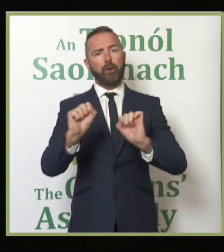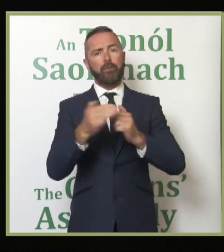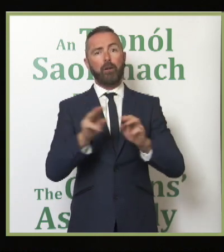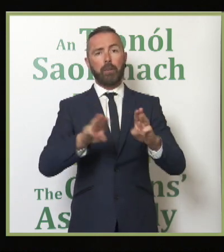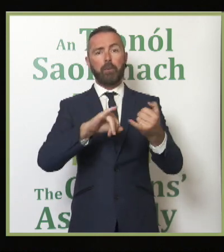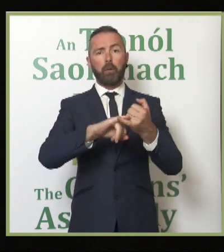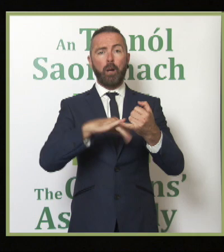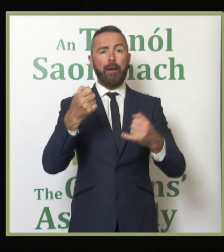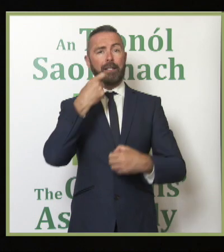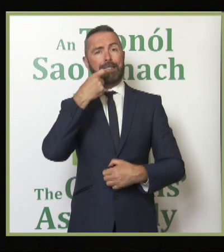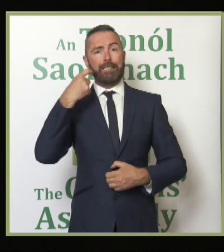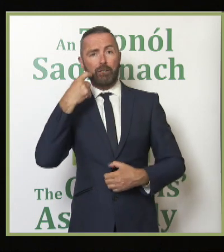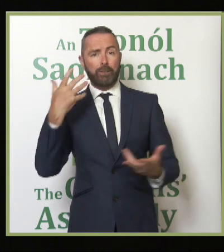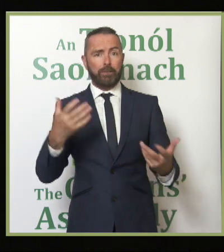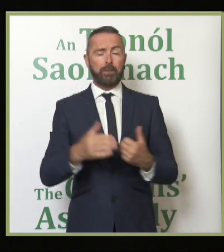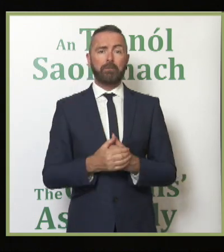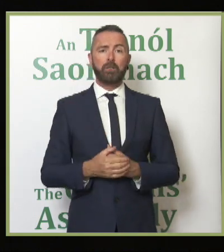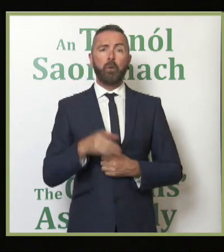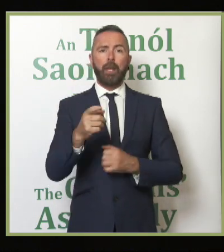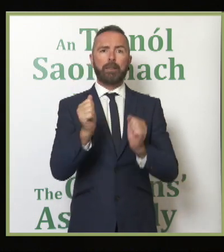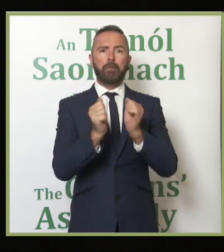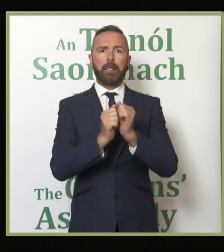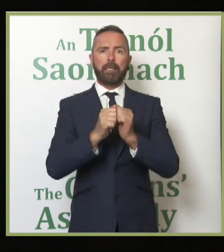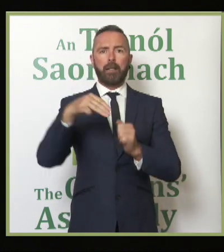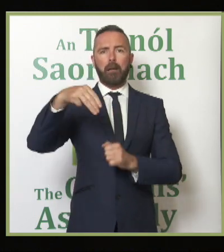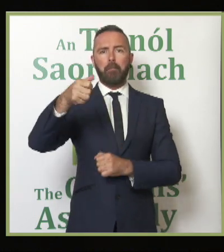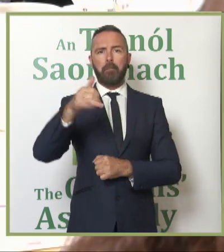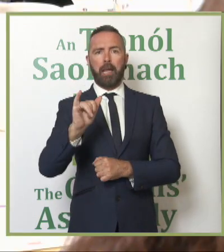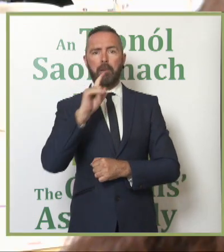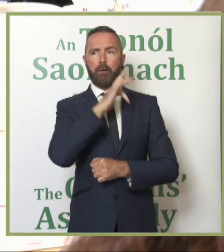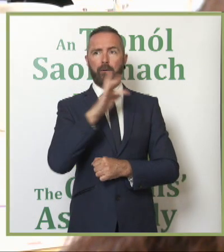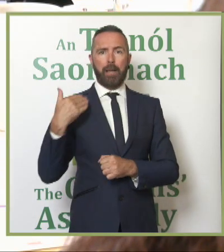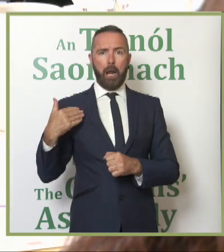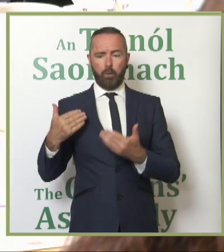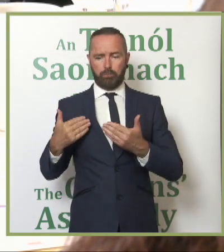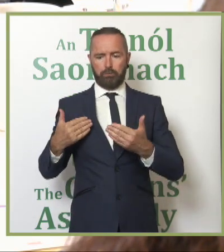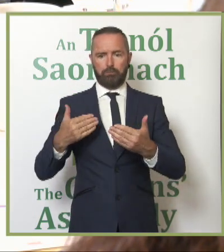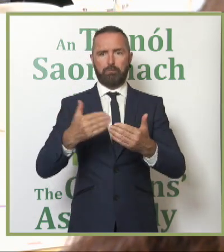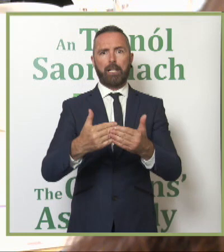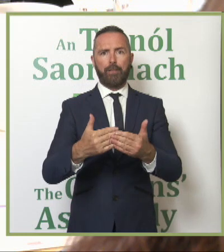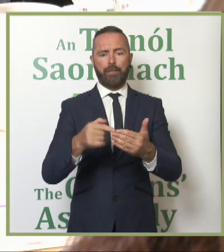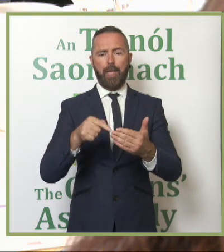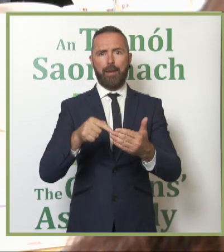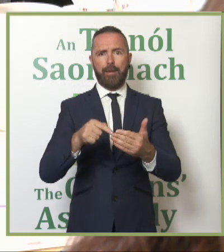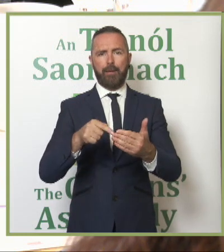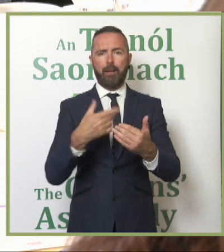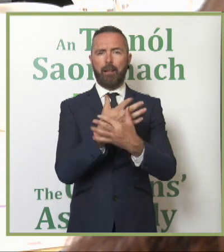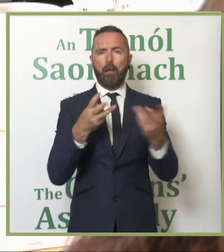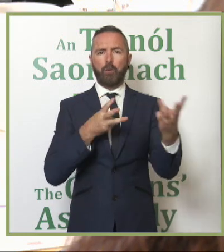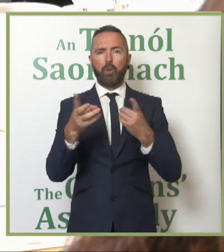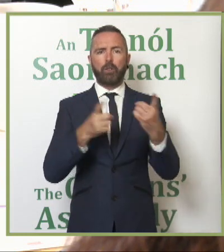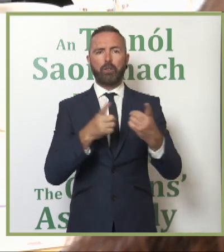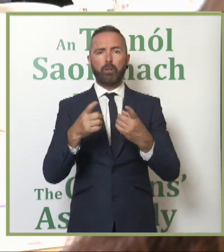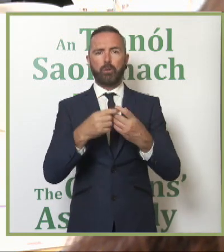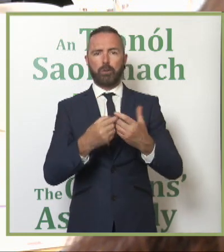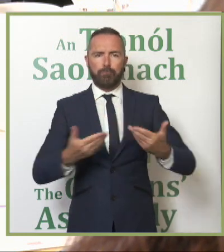in a nutshell for the meeting in May. But between now and May, we have a lot of work to do to flesh